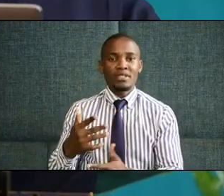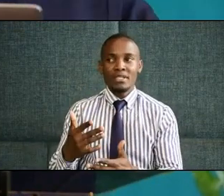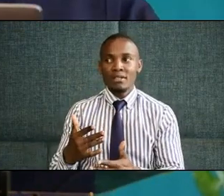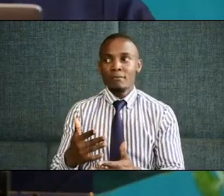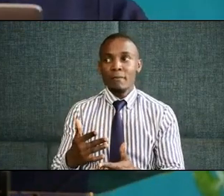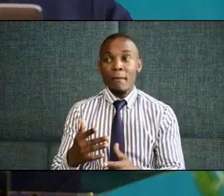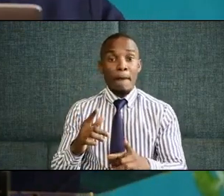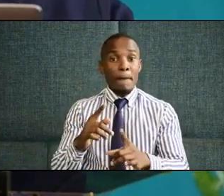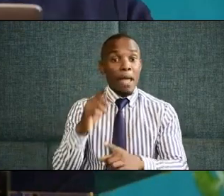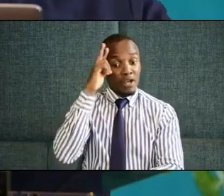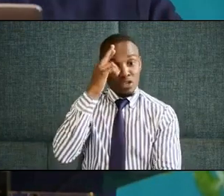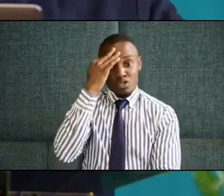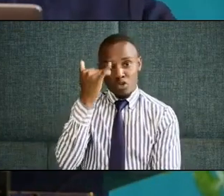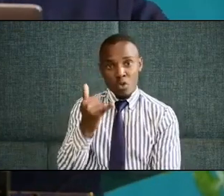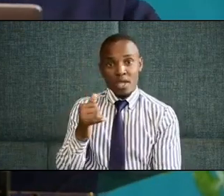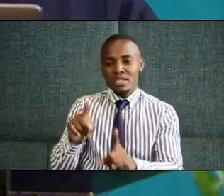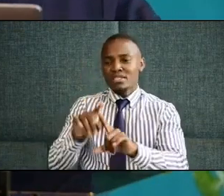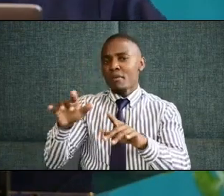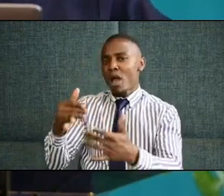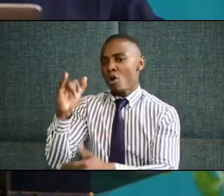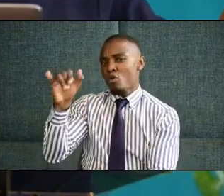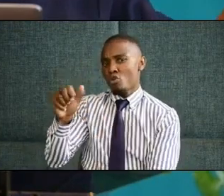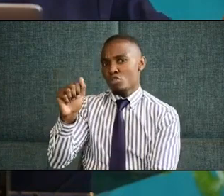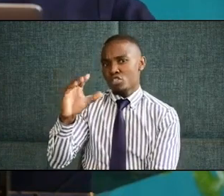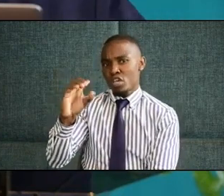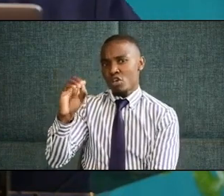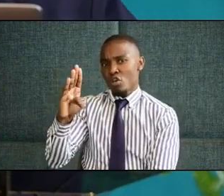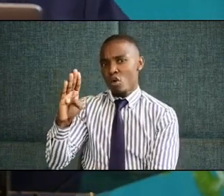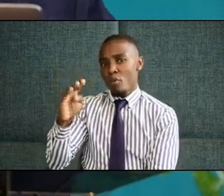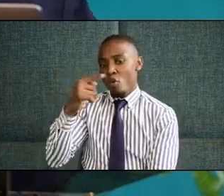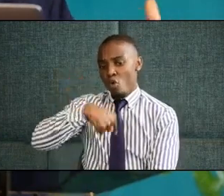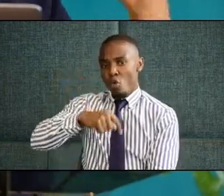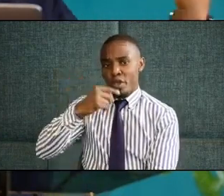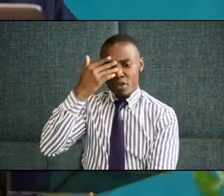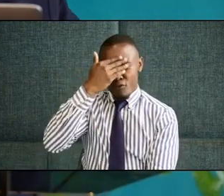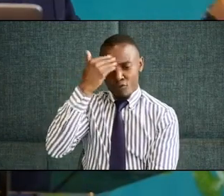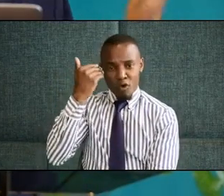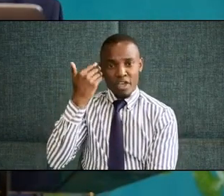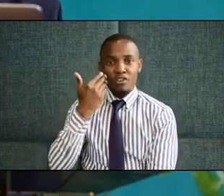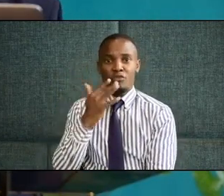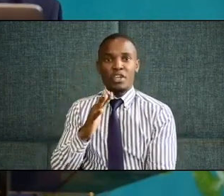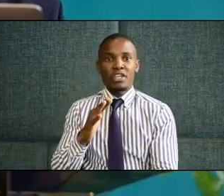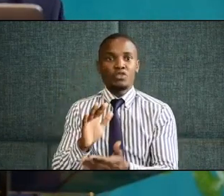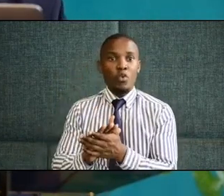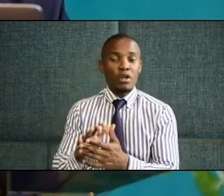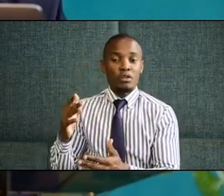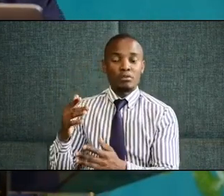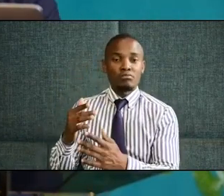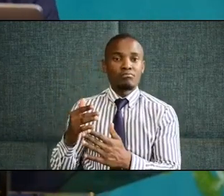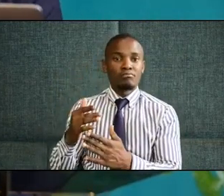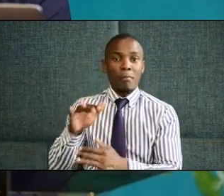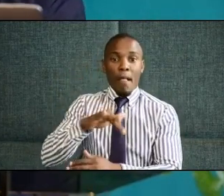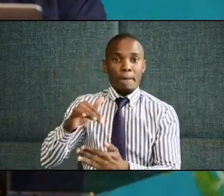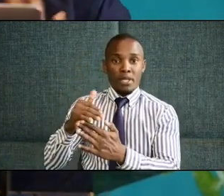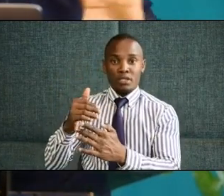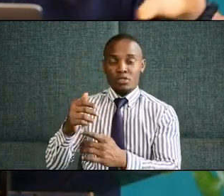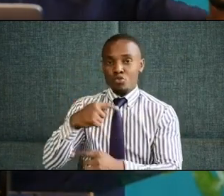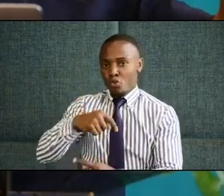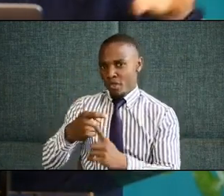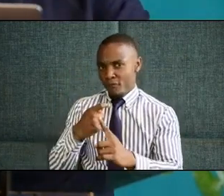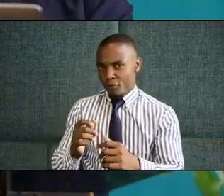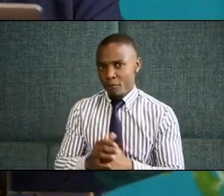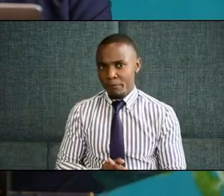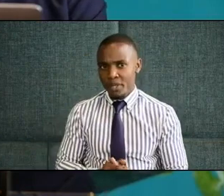the simple reason, like Jacob, we have forgotten where we are coming from. As I came to this church